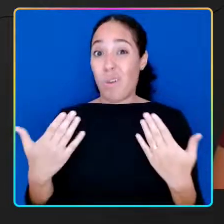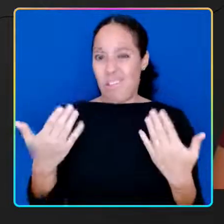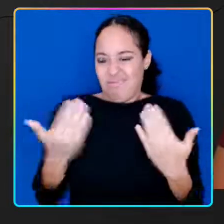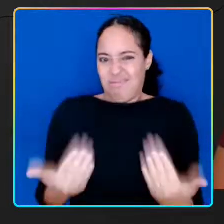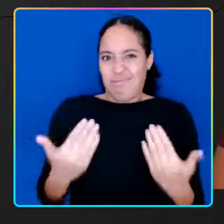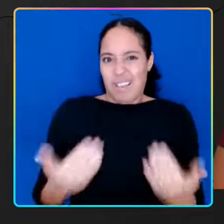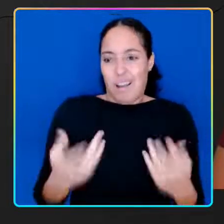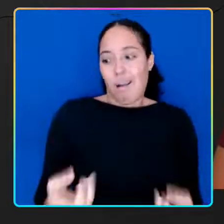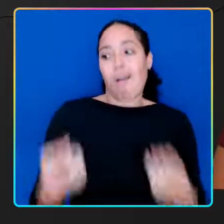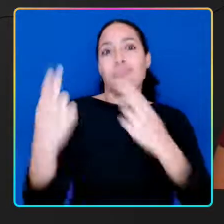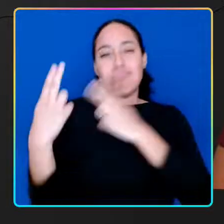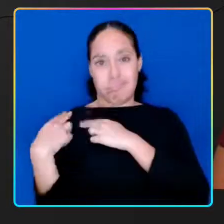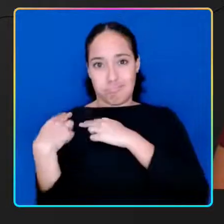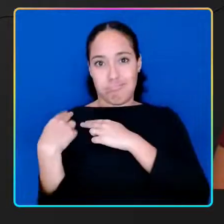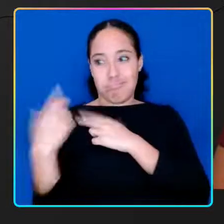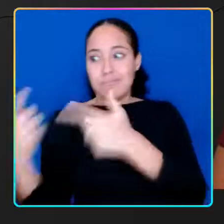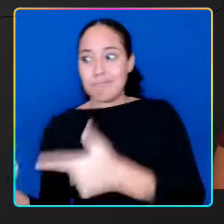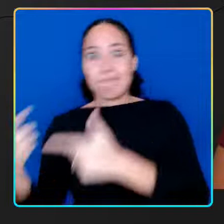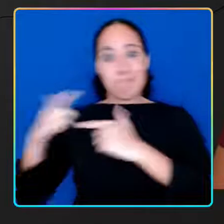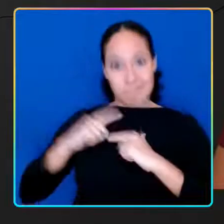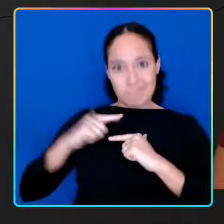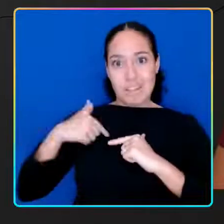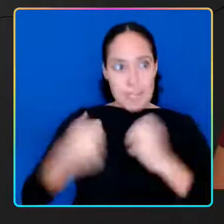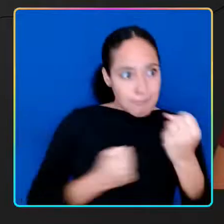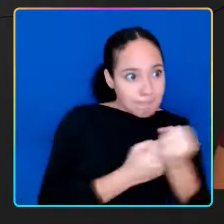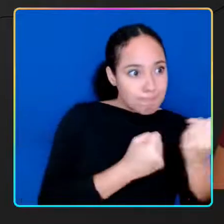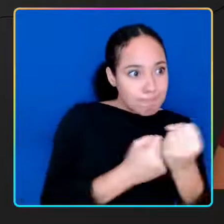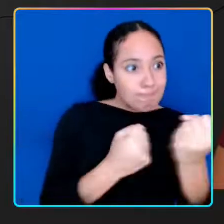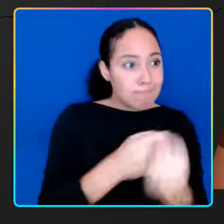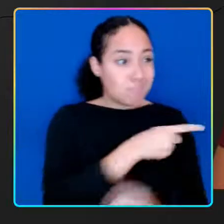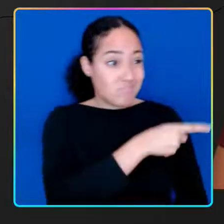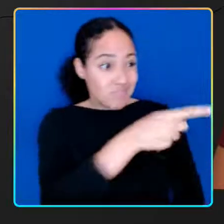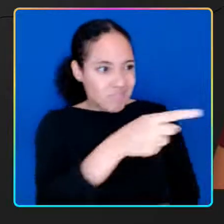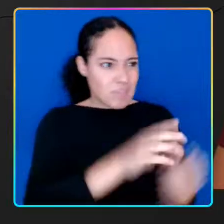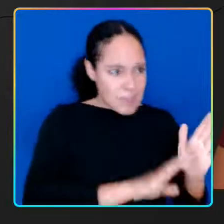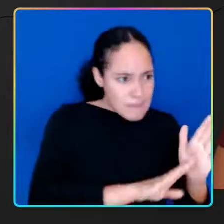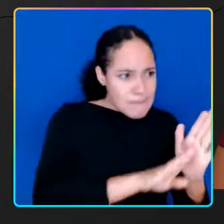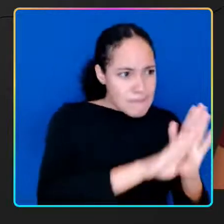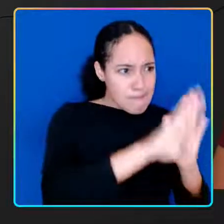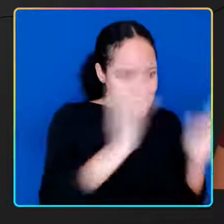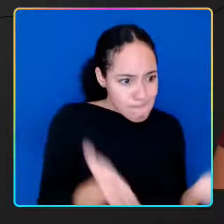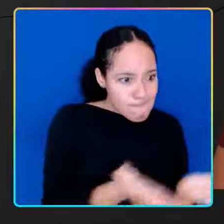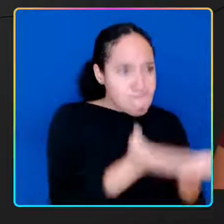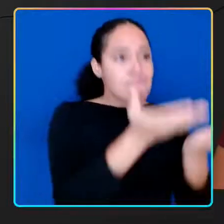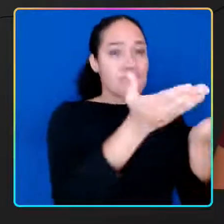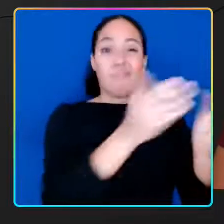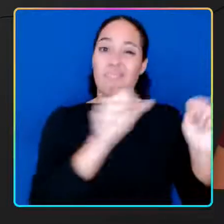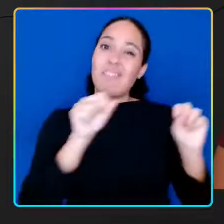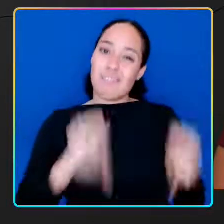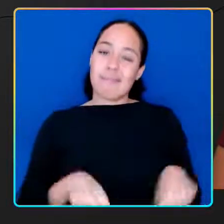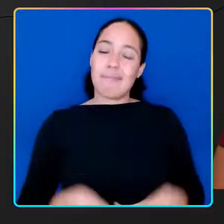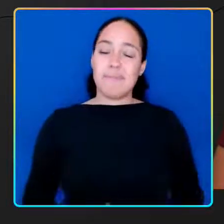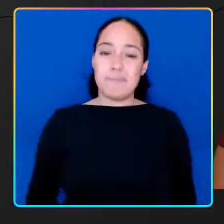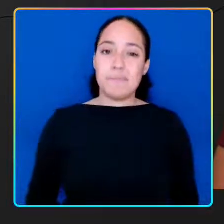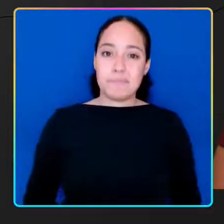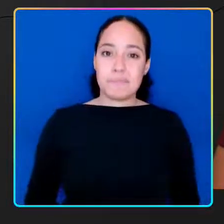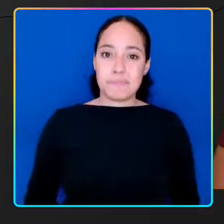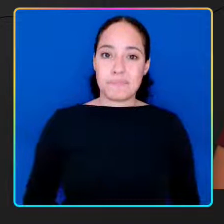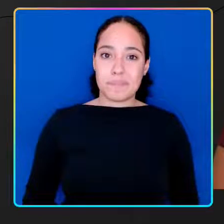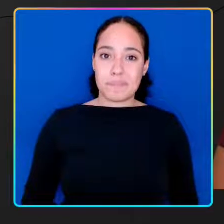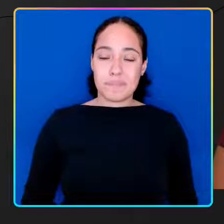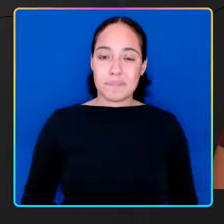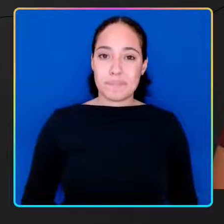feel it's my duty and responsibility to pay it back to the next generation through technology education, because that's essentially how I got to where I am, is by